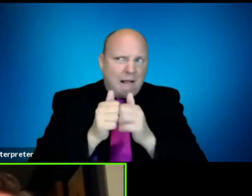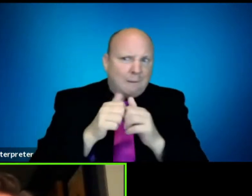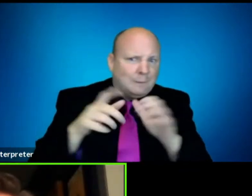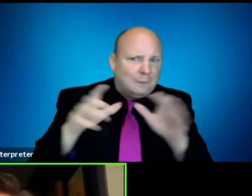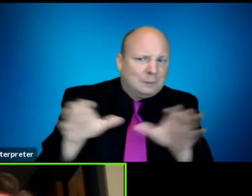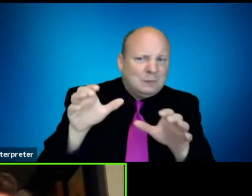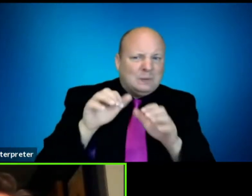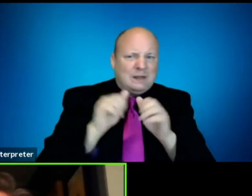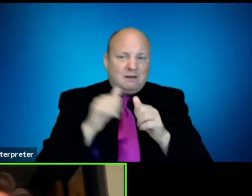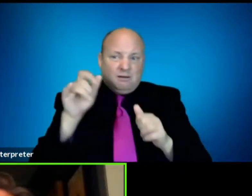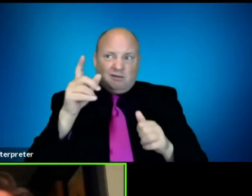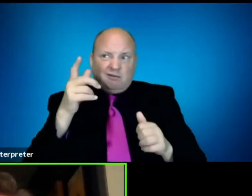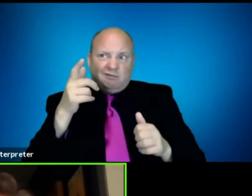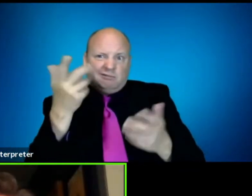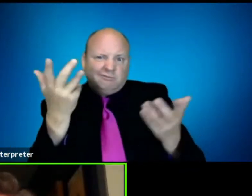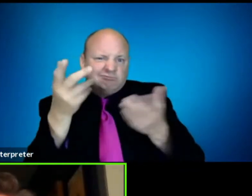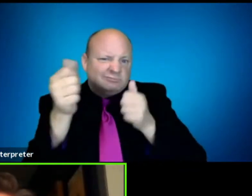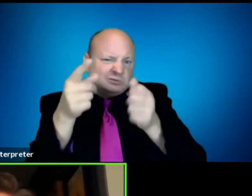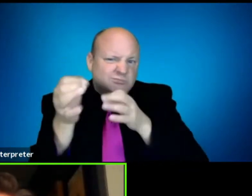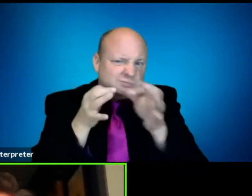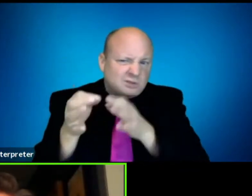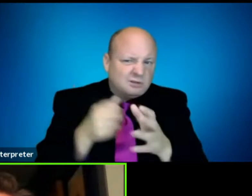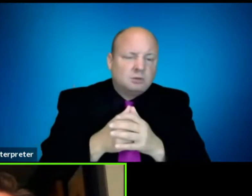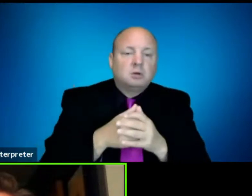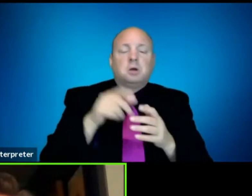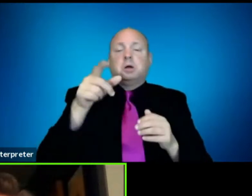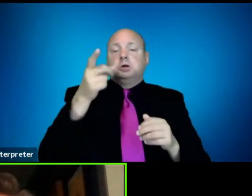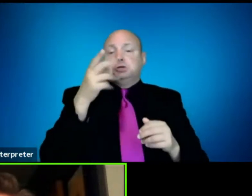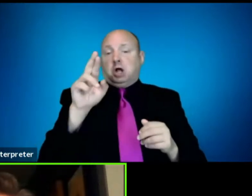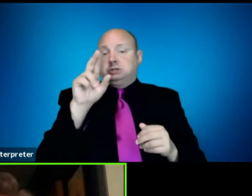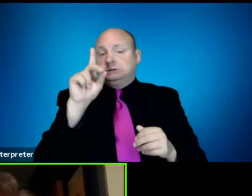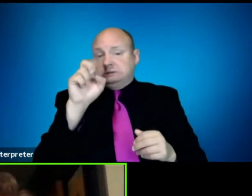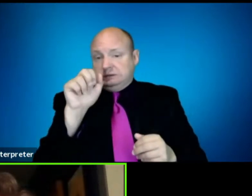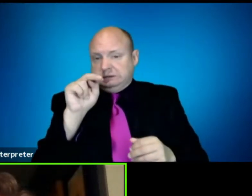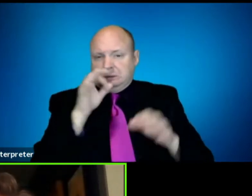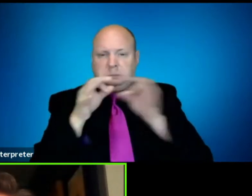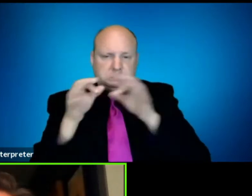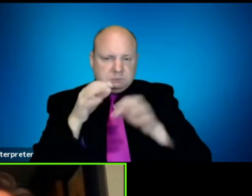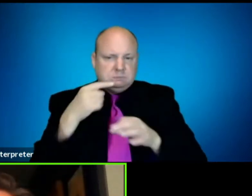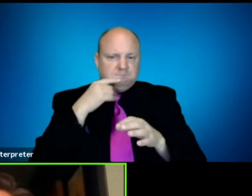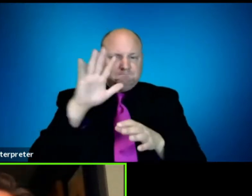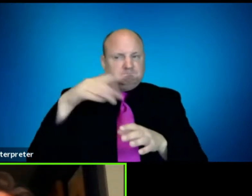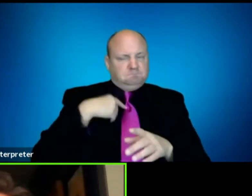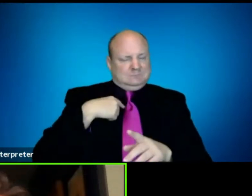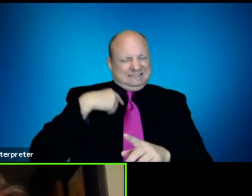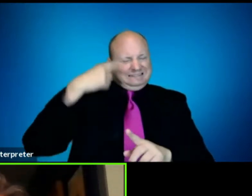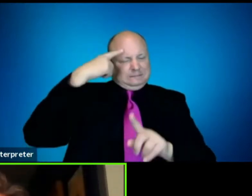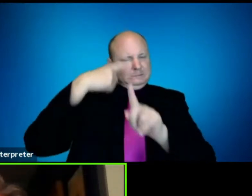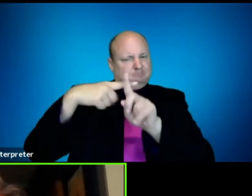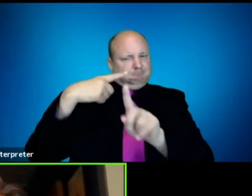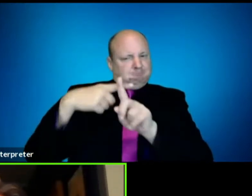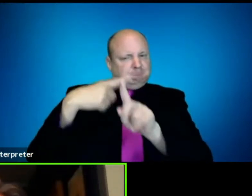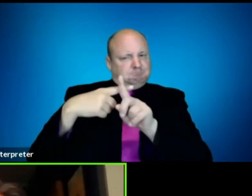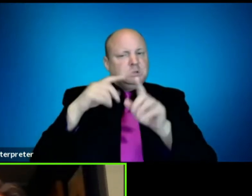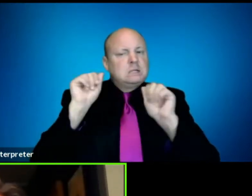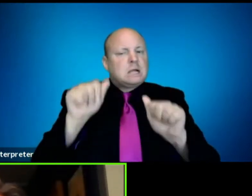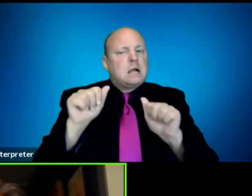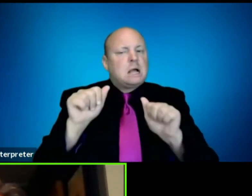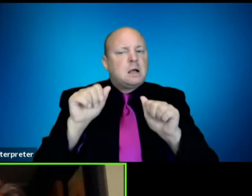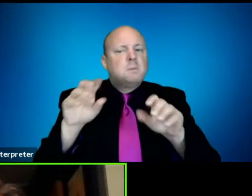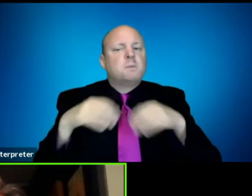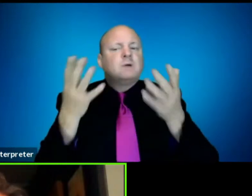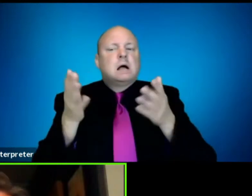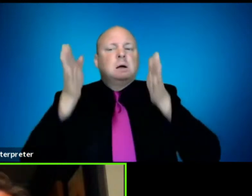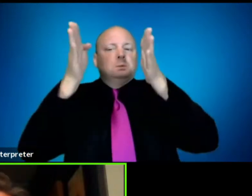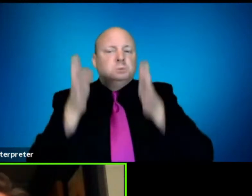So let me start by saying I remain optimistic that we'll be able to offer in-person instruction to most students every day throughout the school